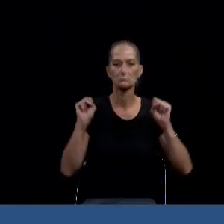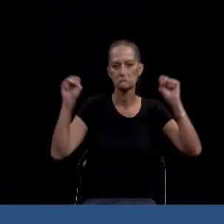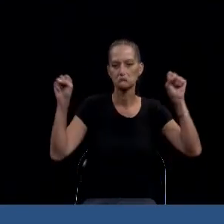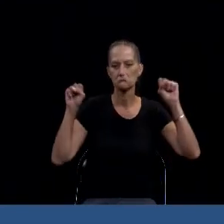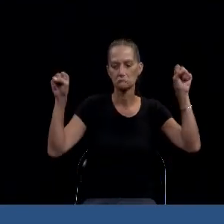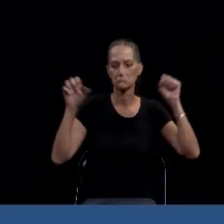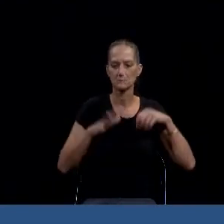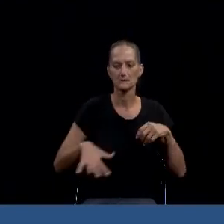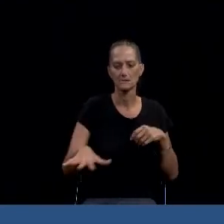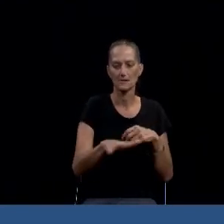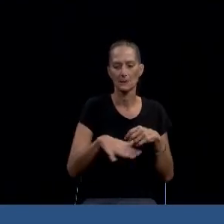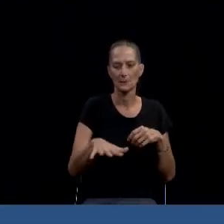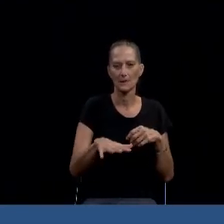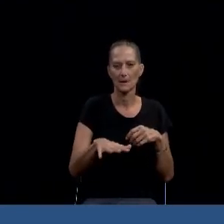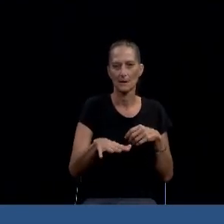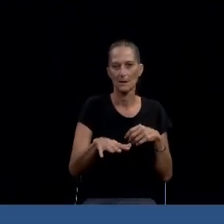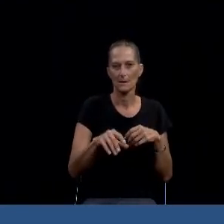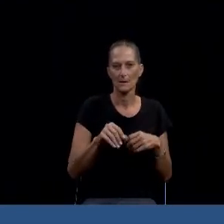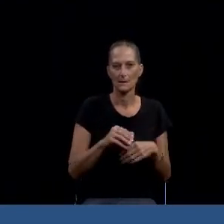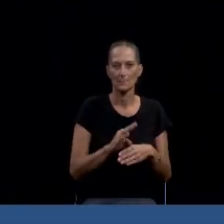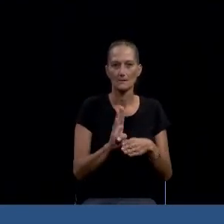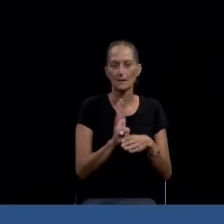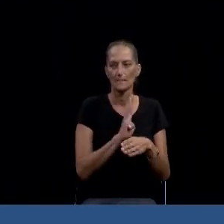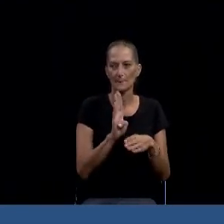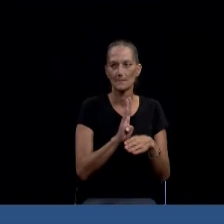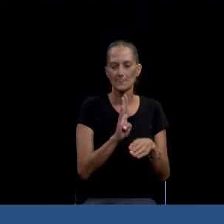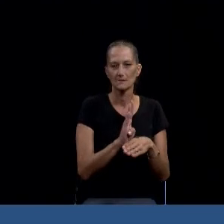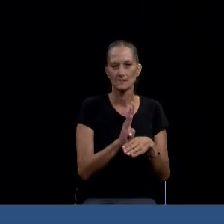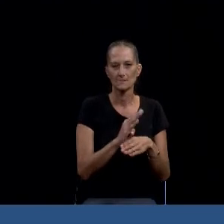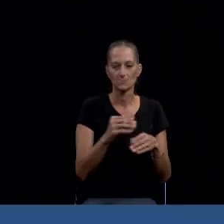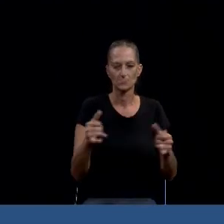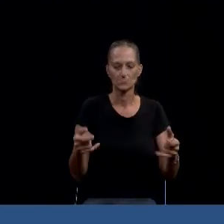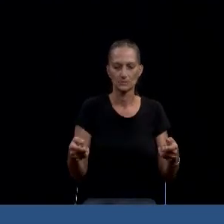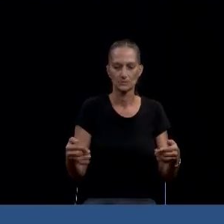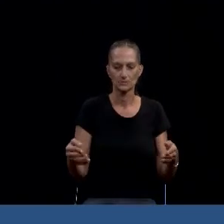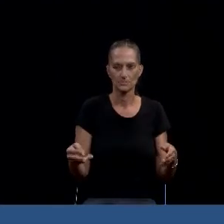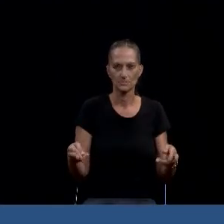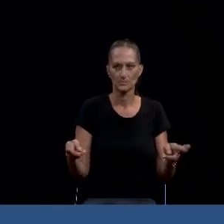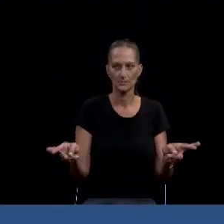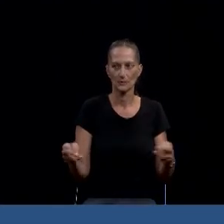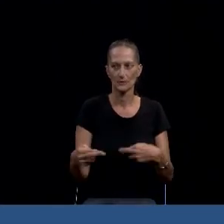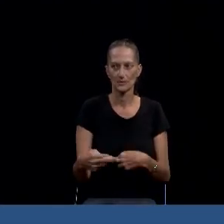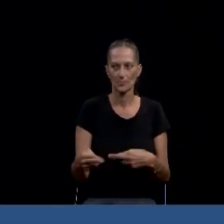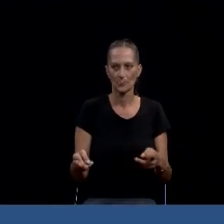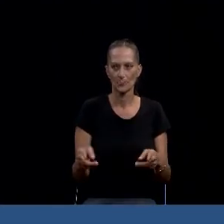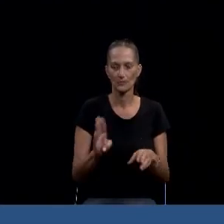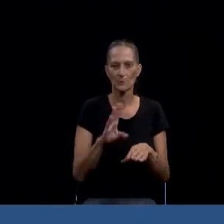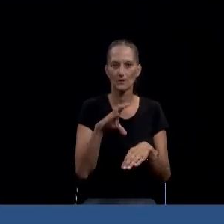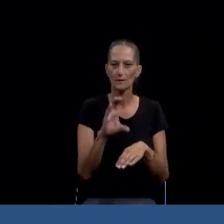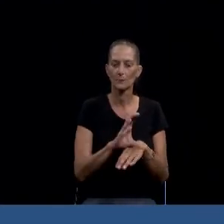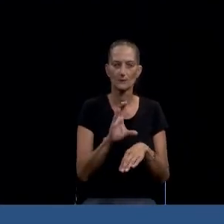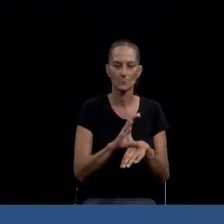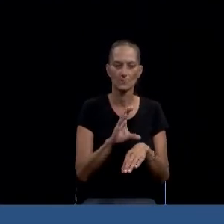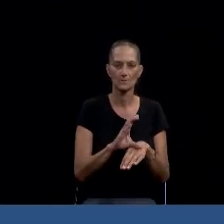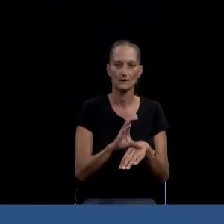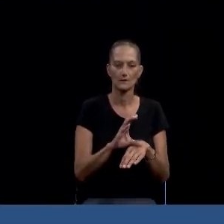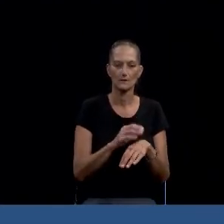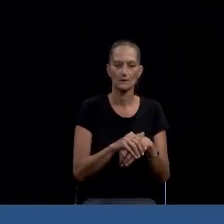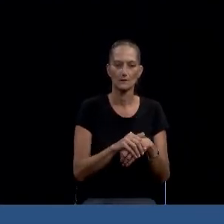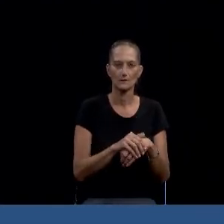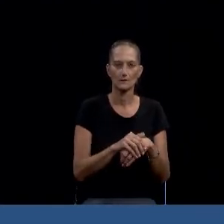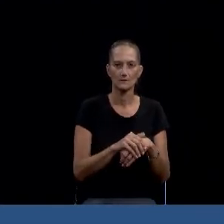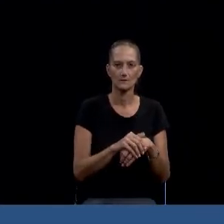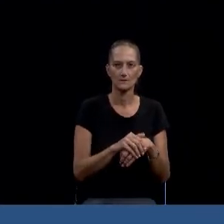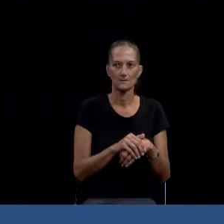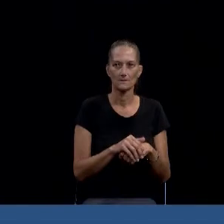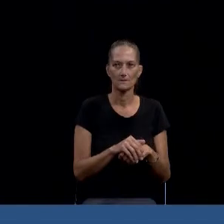with computers as well. That's what we expect our police departments to work out of. They're off-duty police,